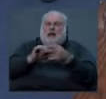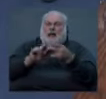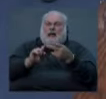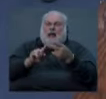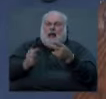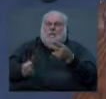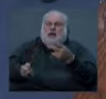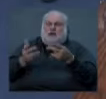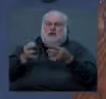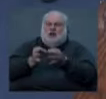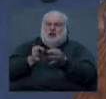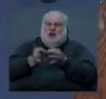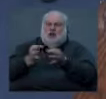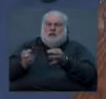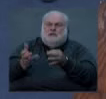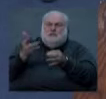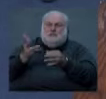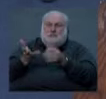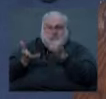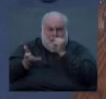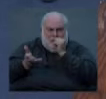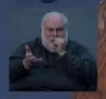costing us?